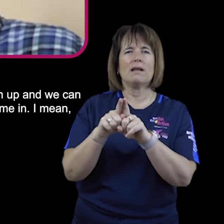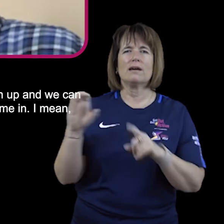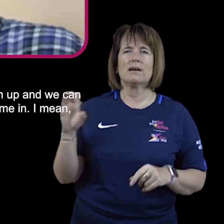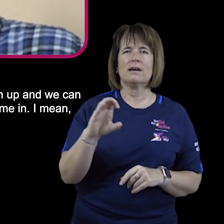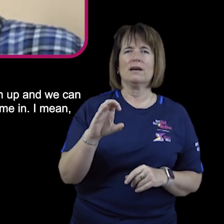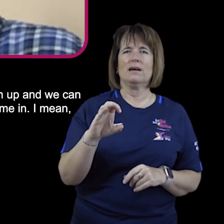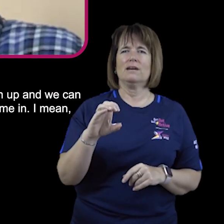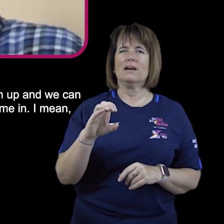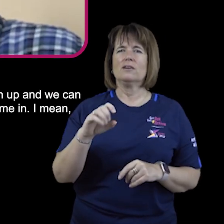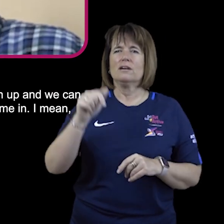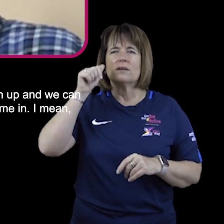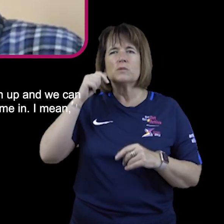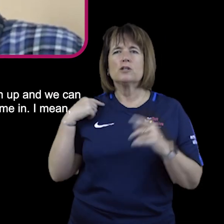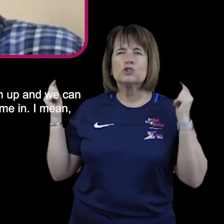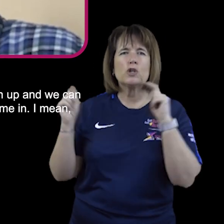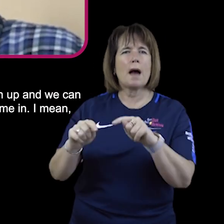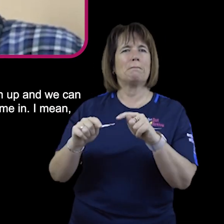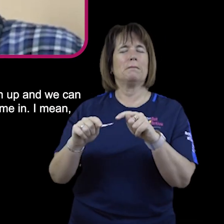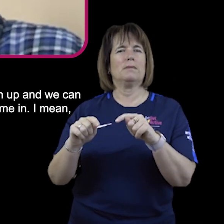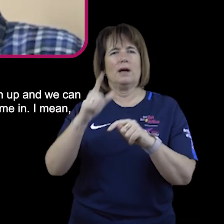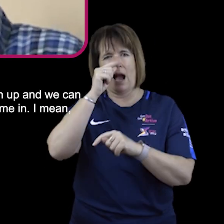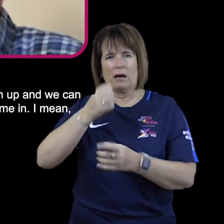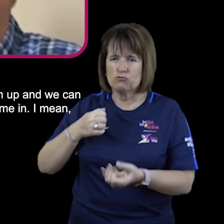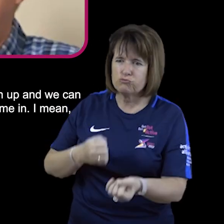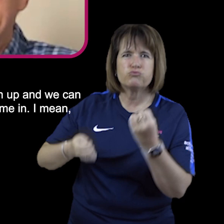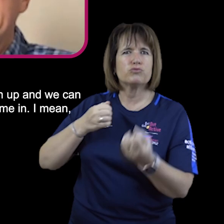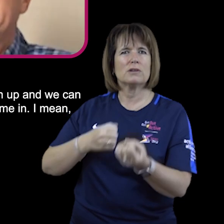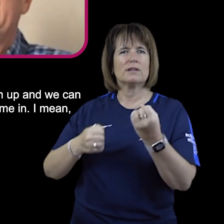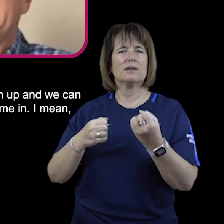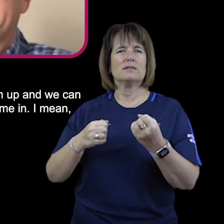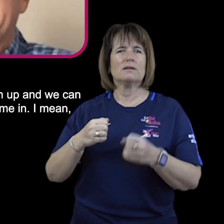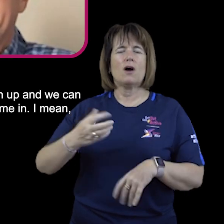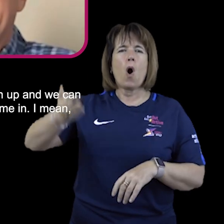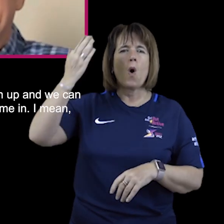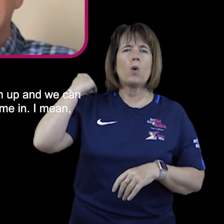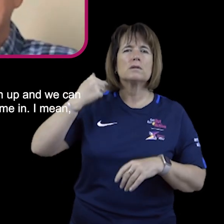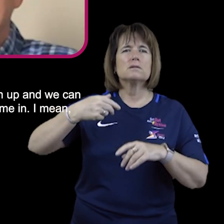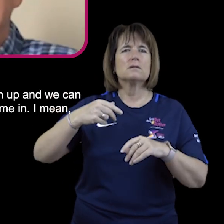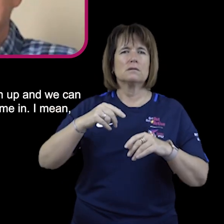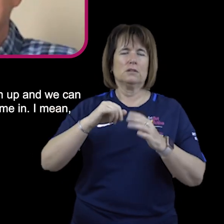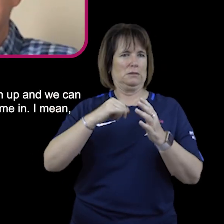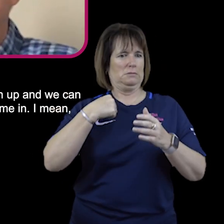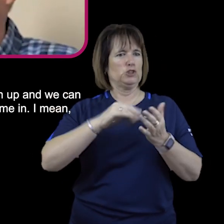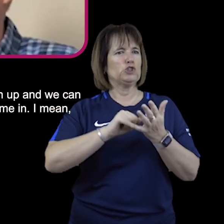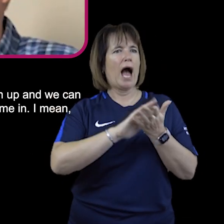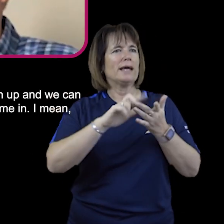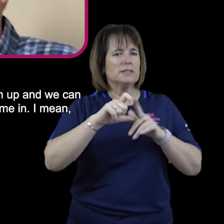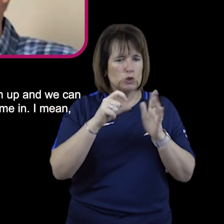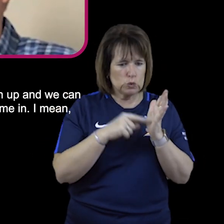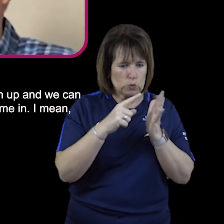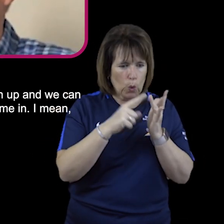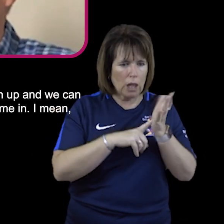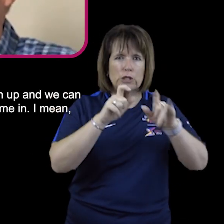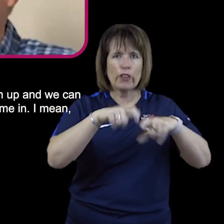The matting, I think, was funded by as well. Had to be funded. We can turn up and we can dig for nothing. There were some old tools in the shed,